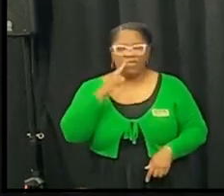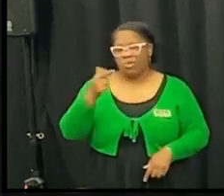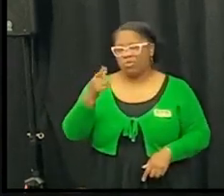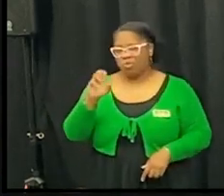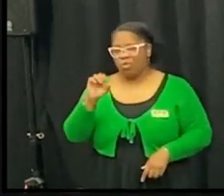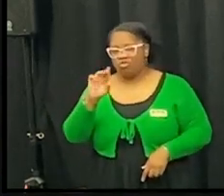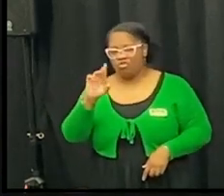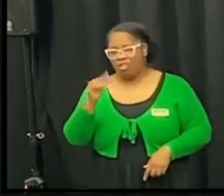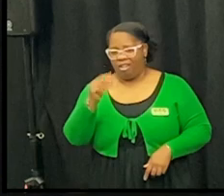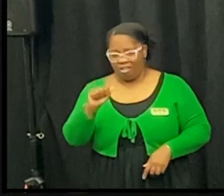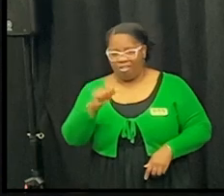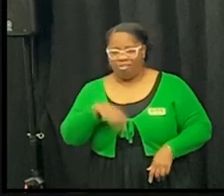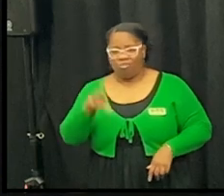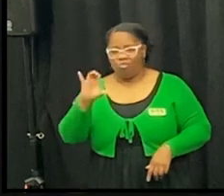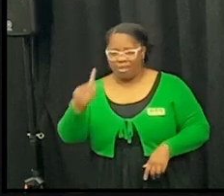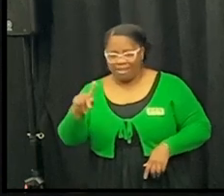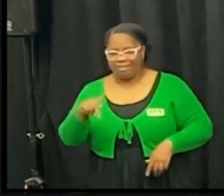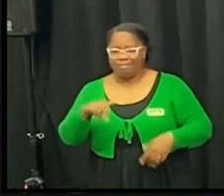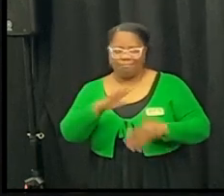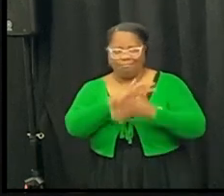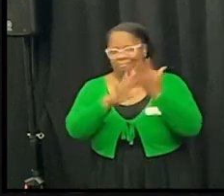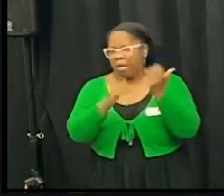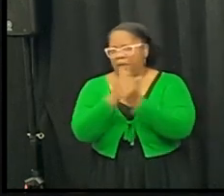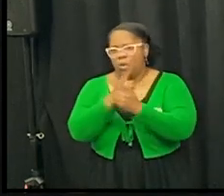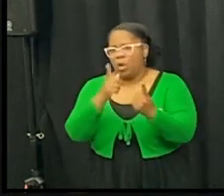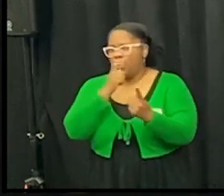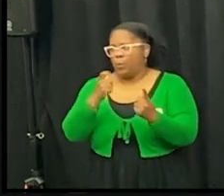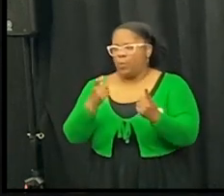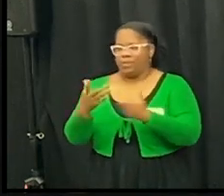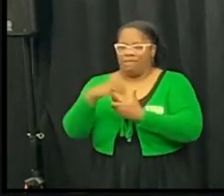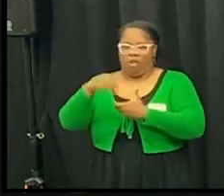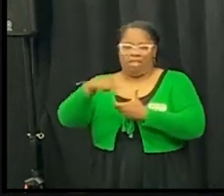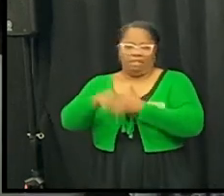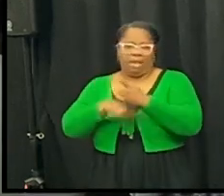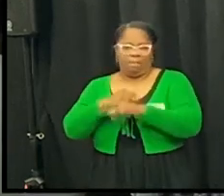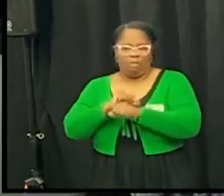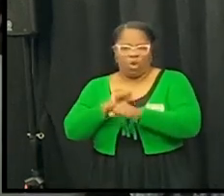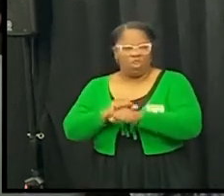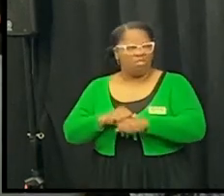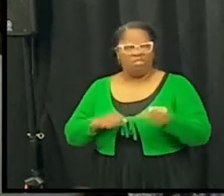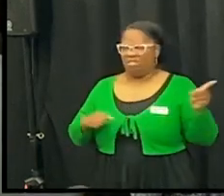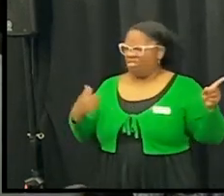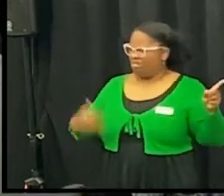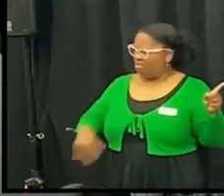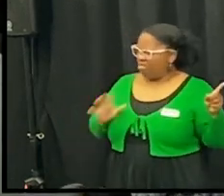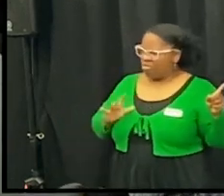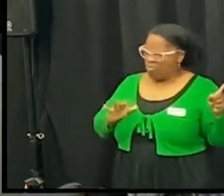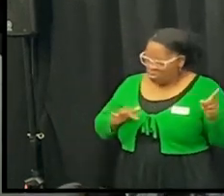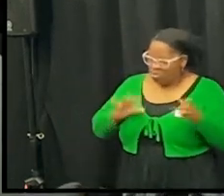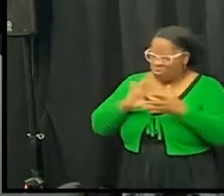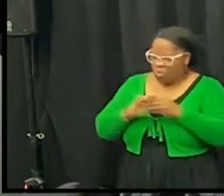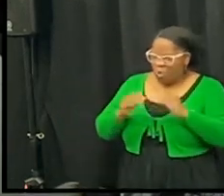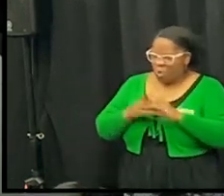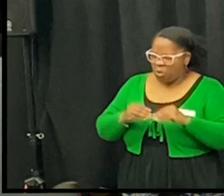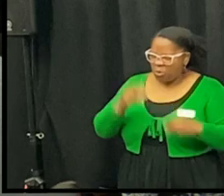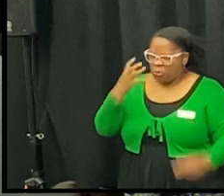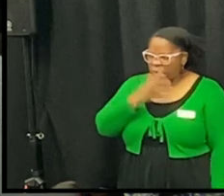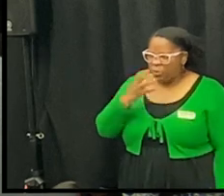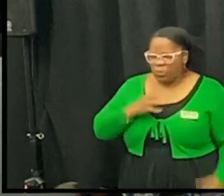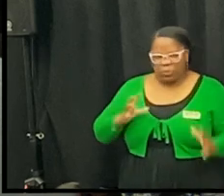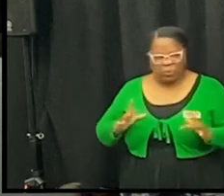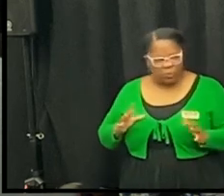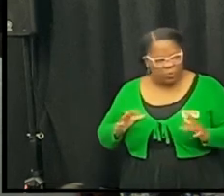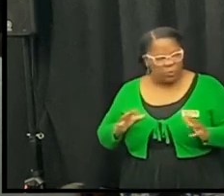and Vic and yeah, everyone who do this work. It's great. What a great story! What a great story!